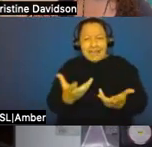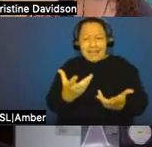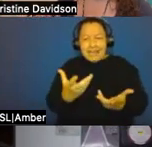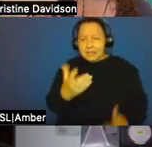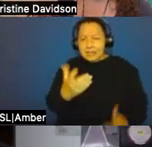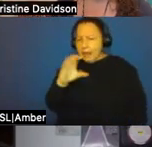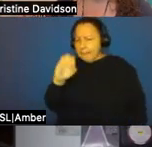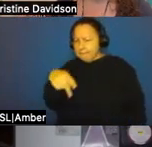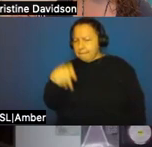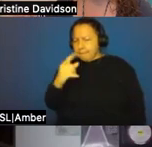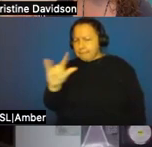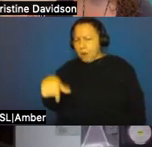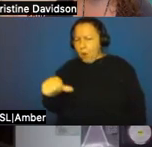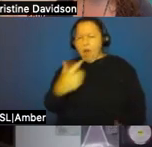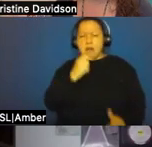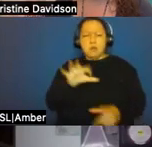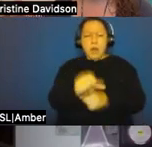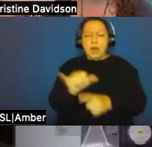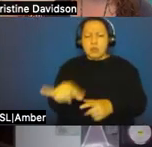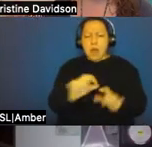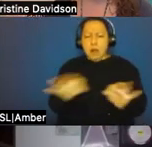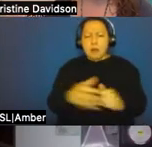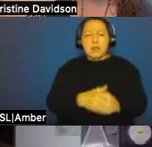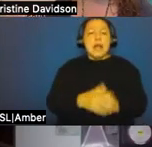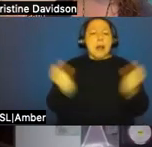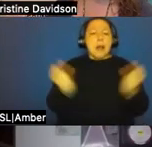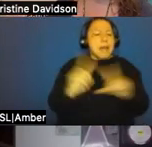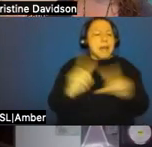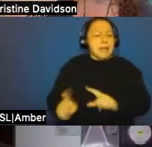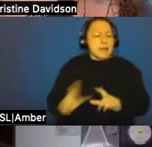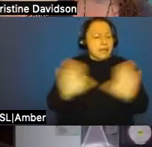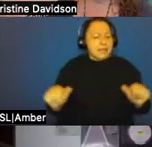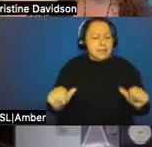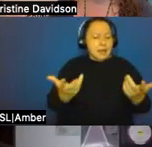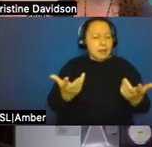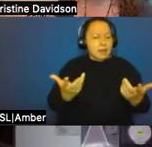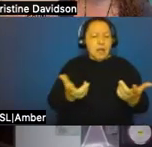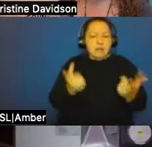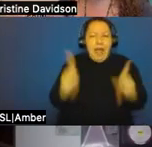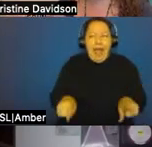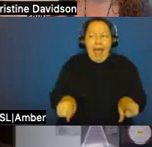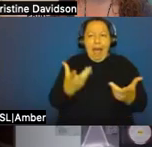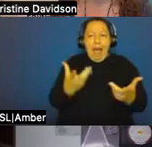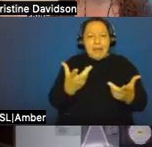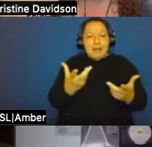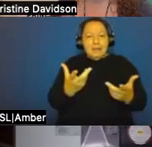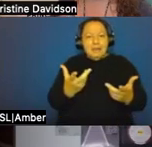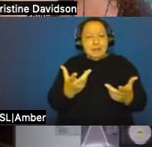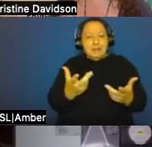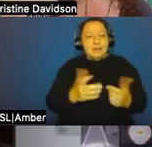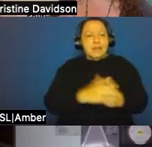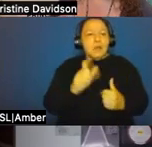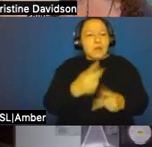up navigating, even how to find a place to stay, you know, maybe how to get a ride to